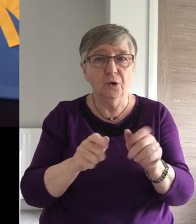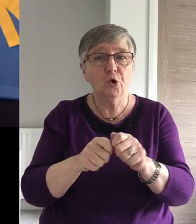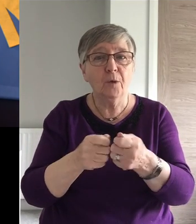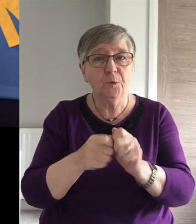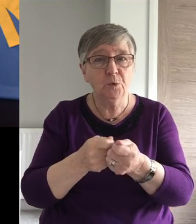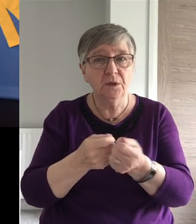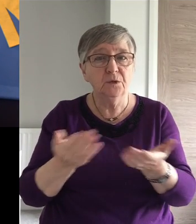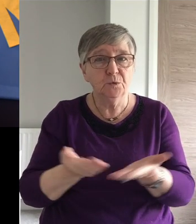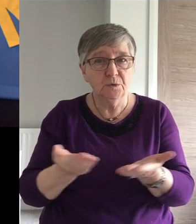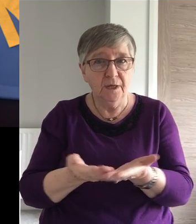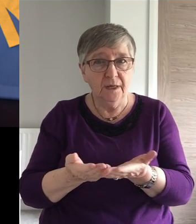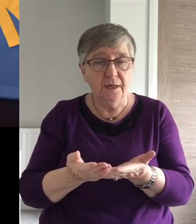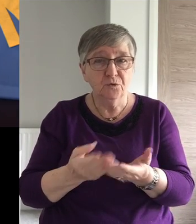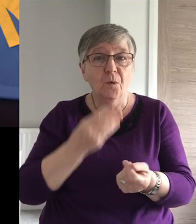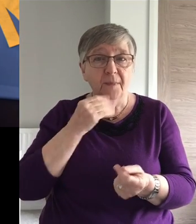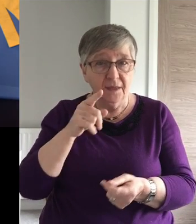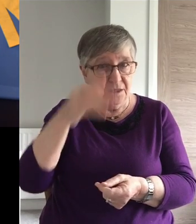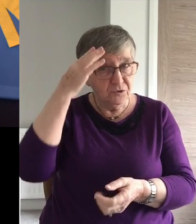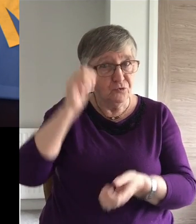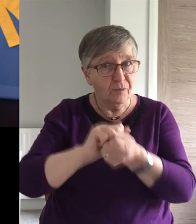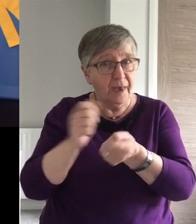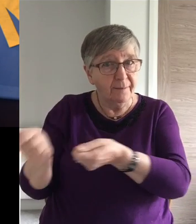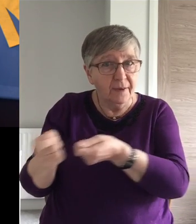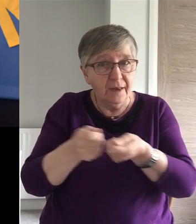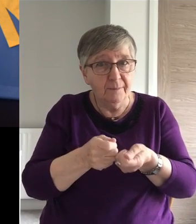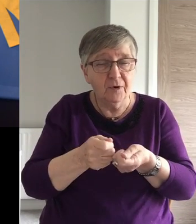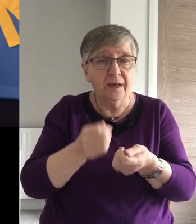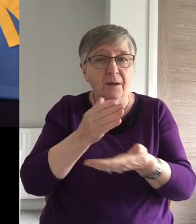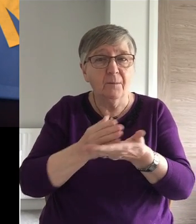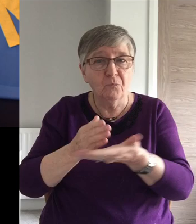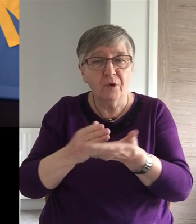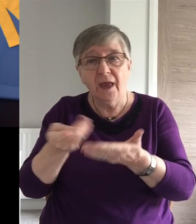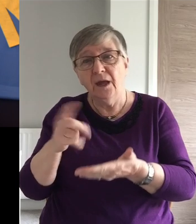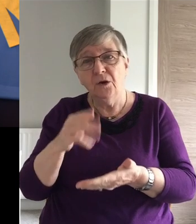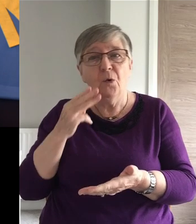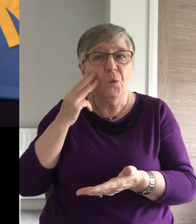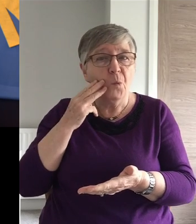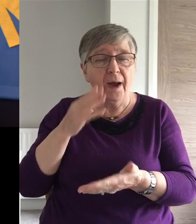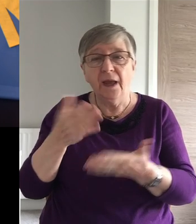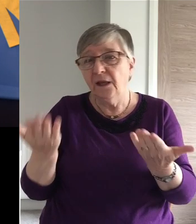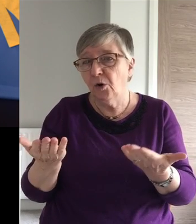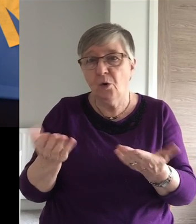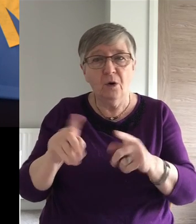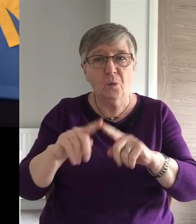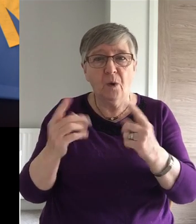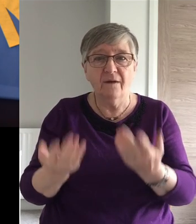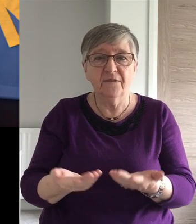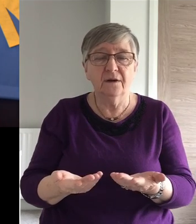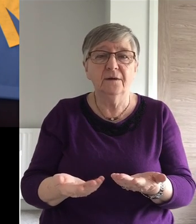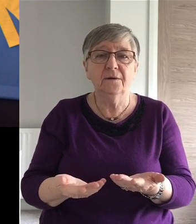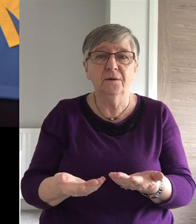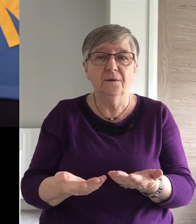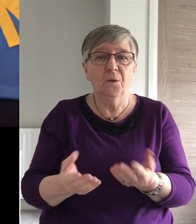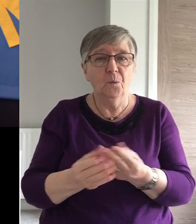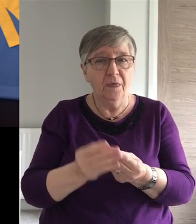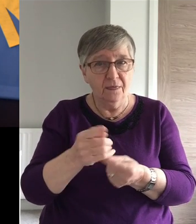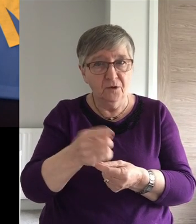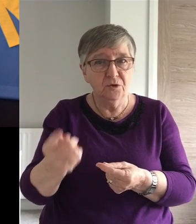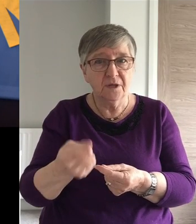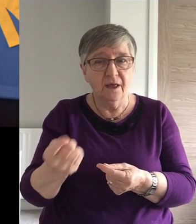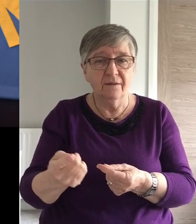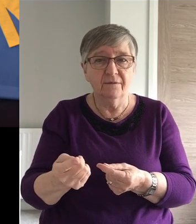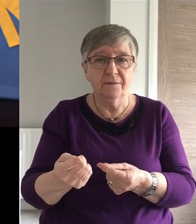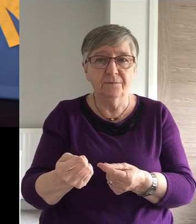So please have, if you want to take part in the communion, your bread and wine or alternatives with you. As well